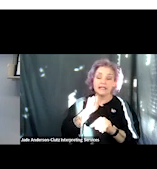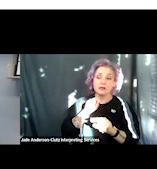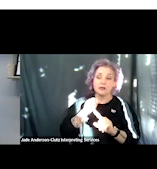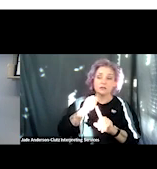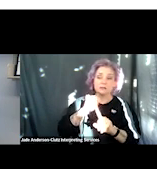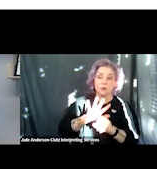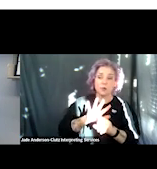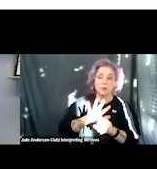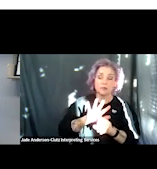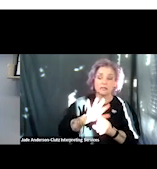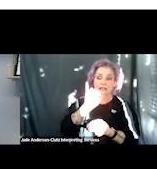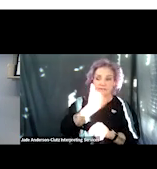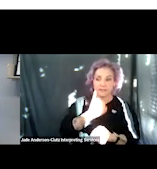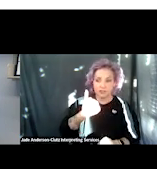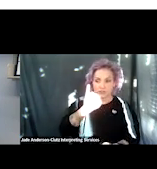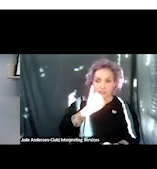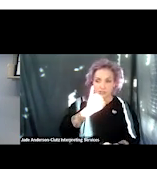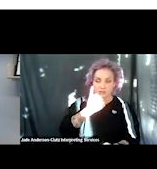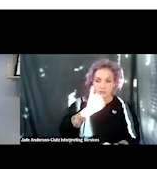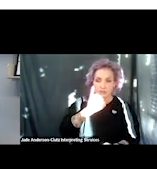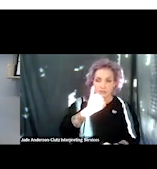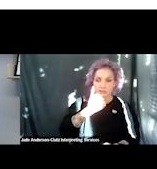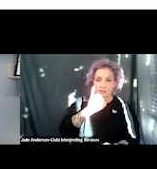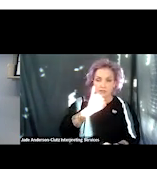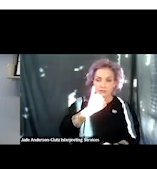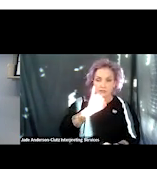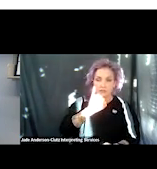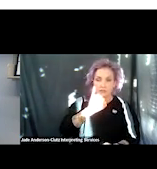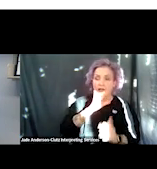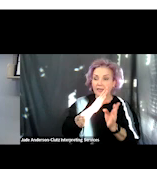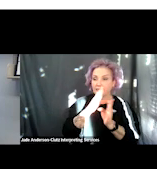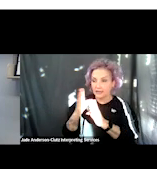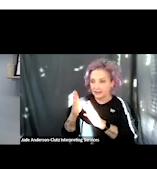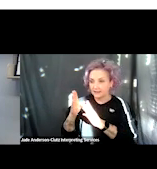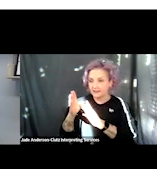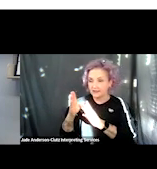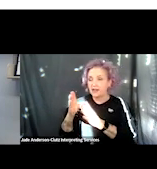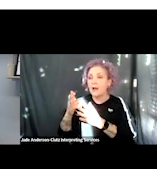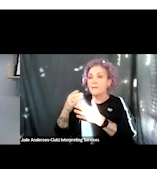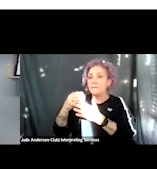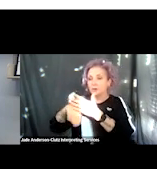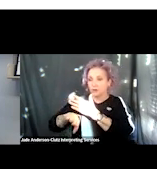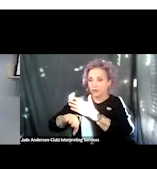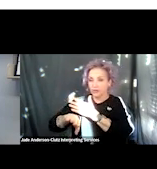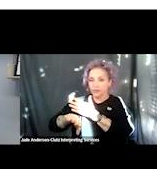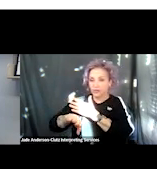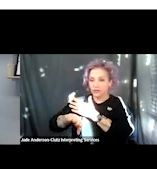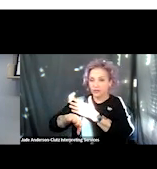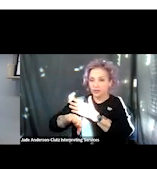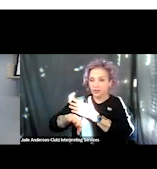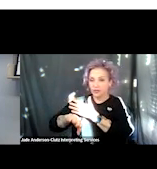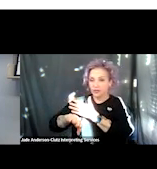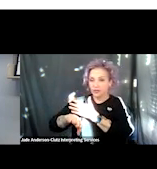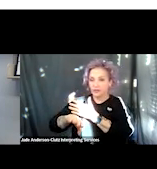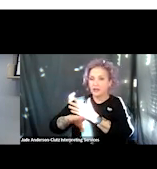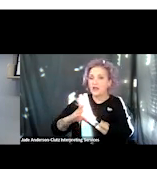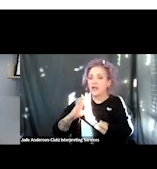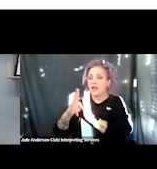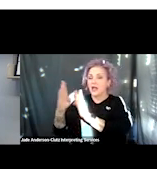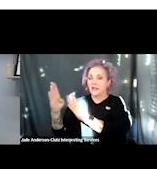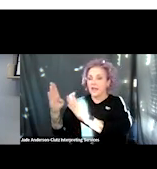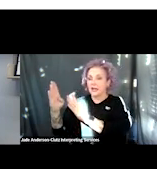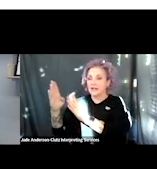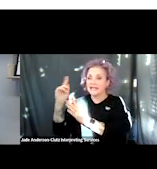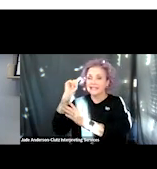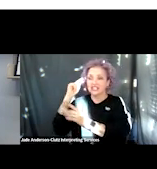type, with two functional copies, heterozygous with one functional copy, or homozygous knockout. So this is a